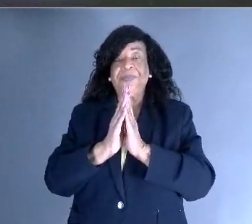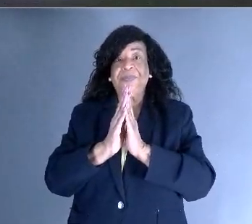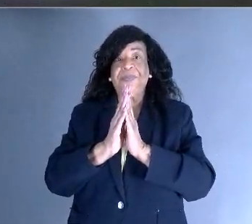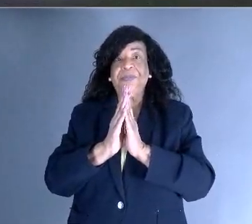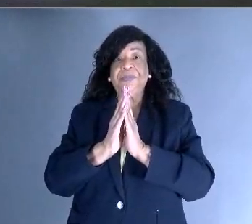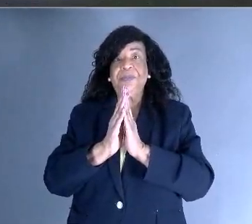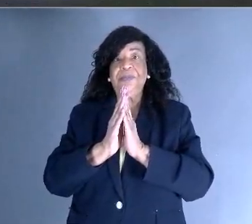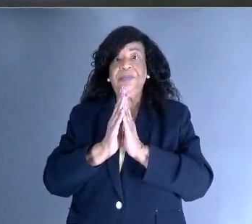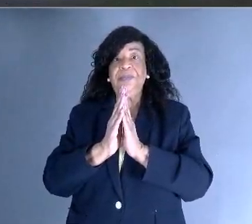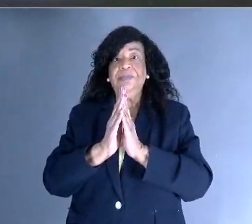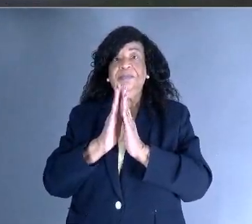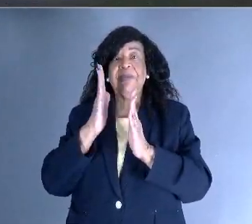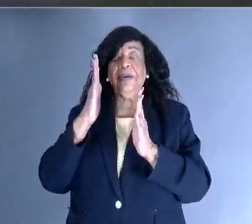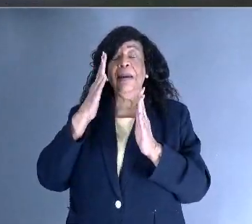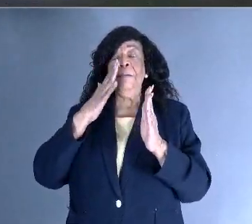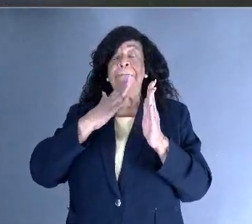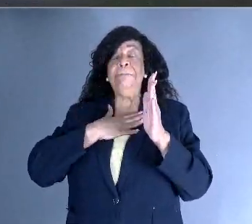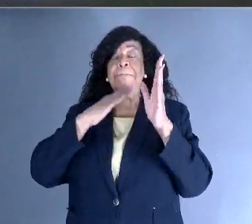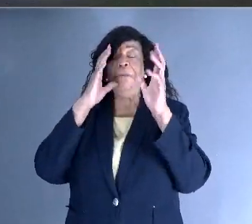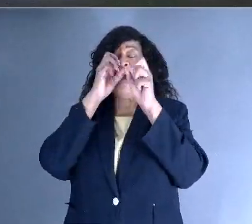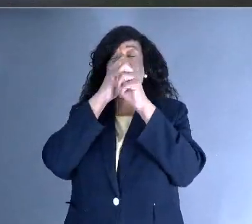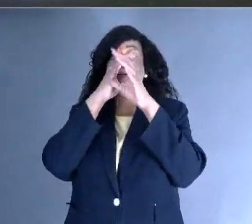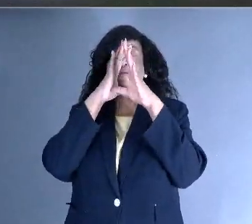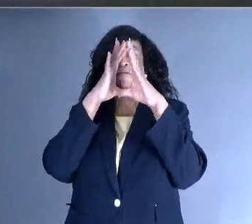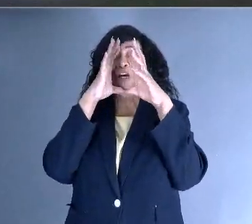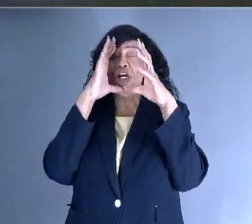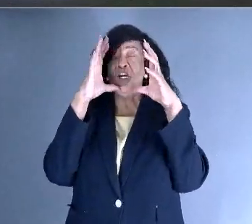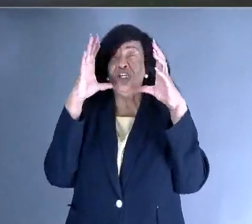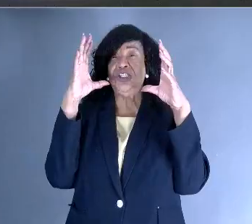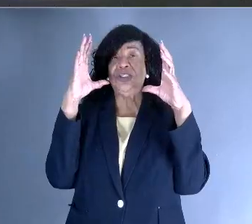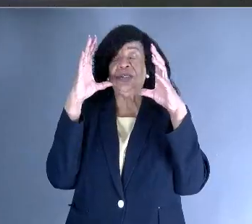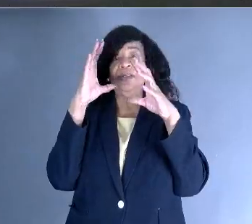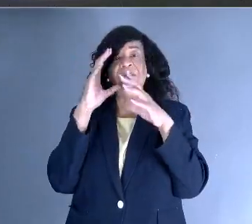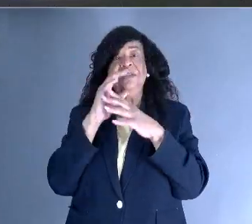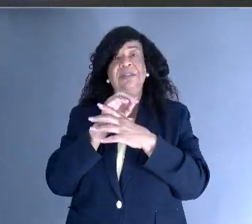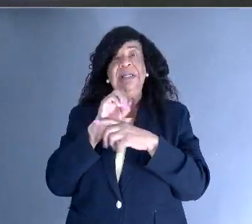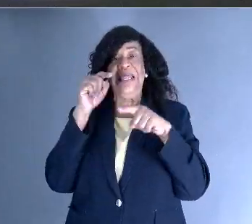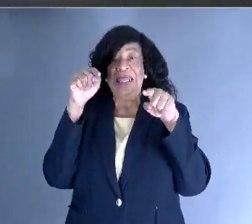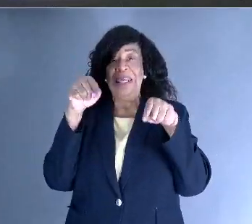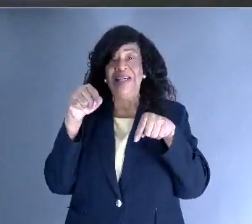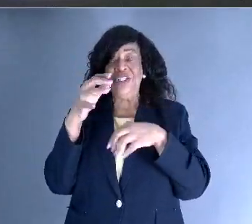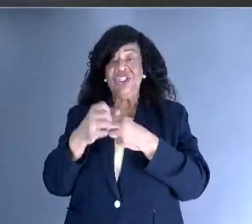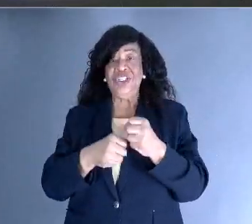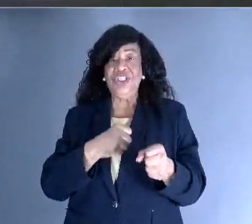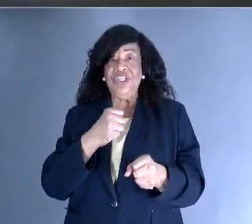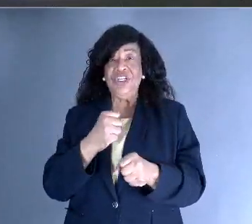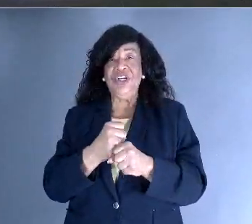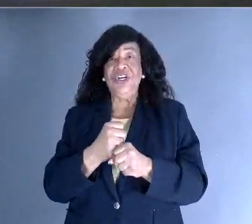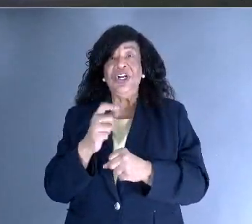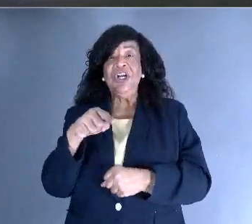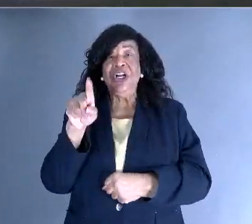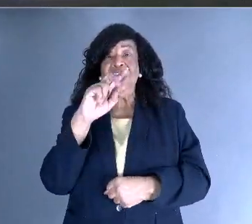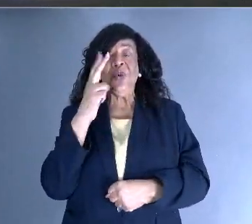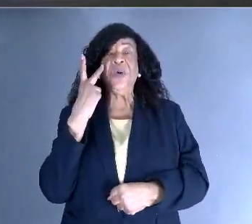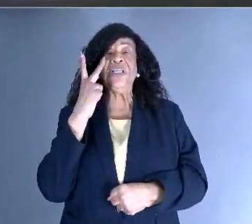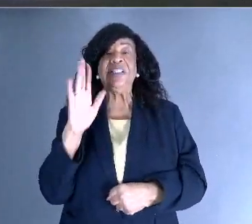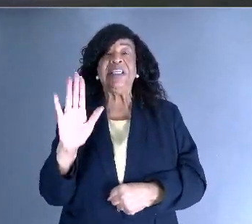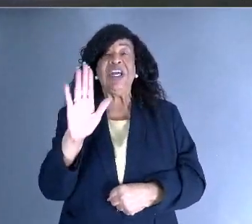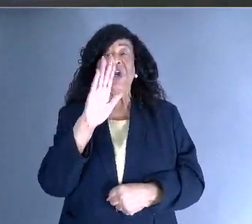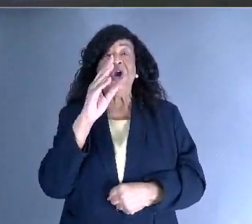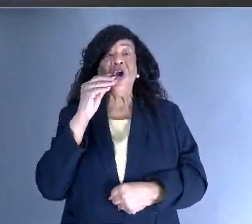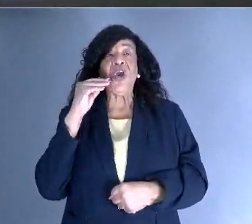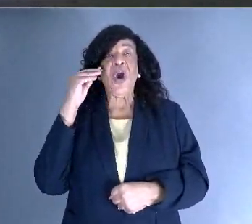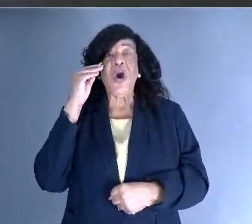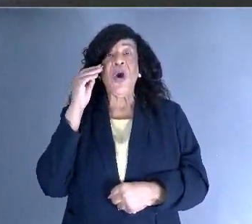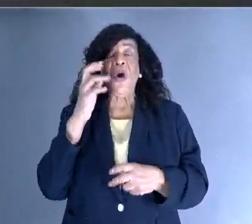and my vision is that in this year you will see your home not just